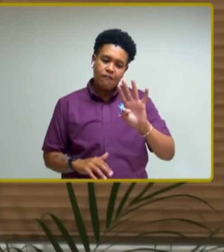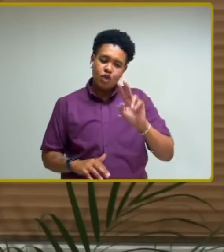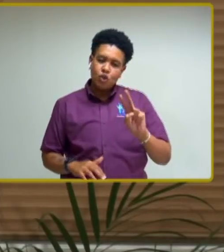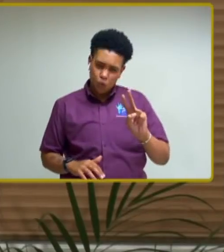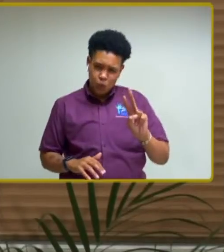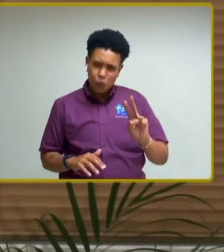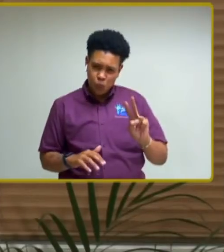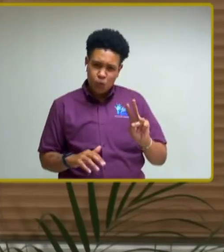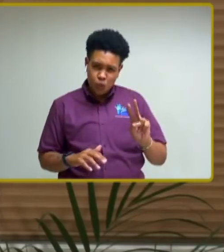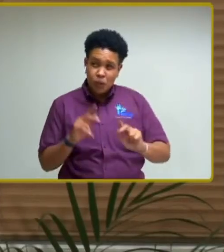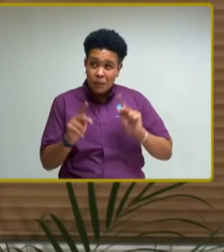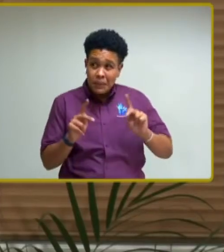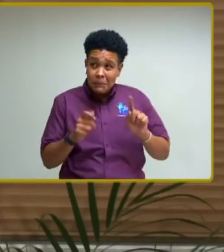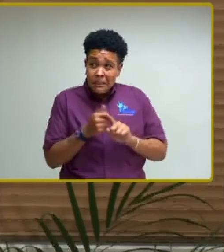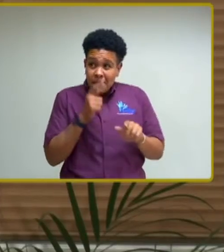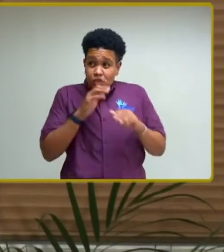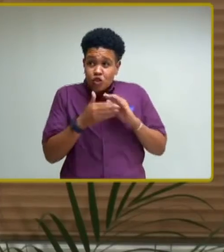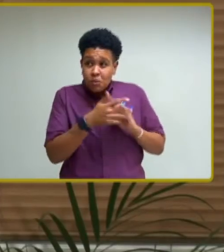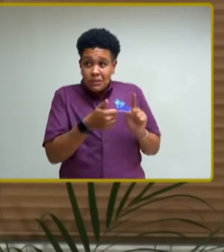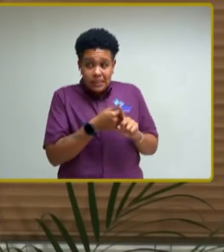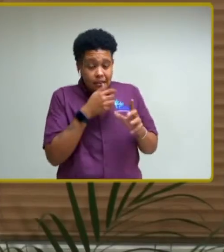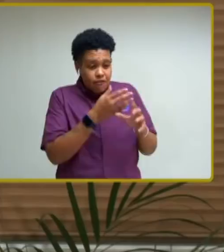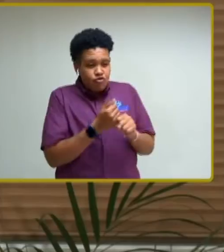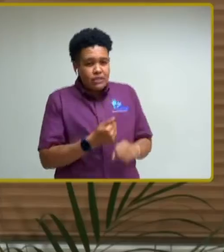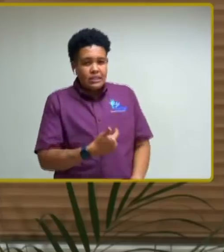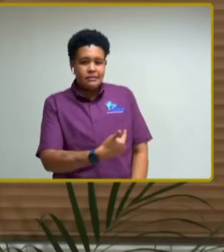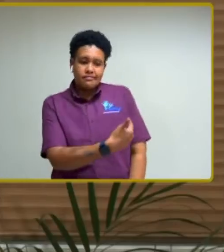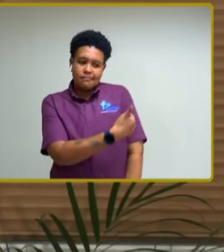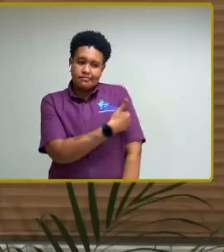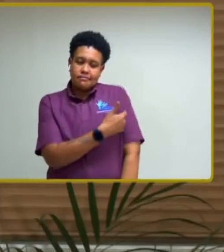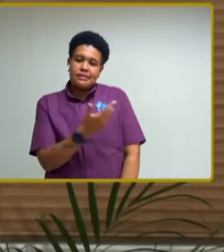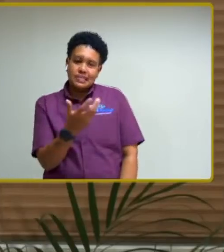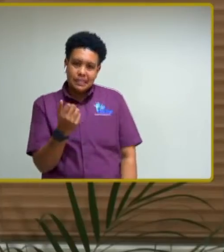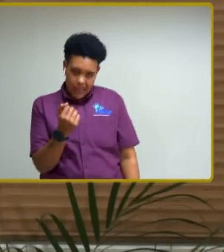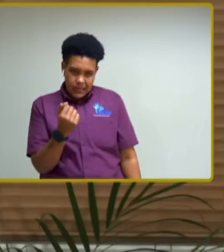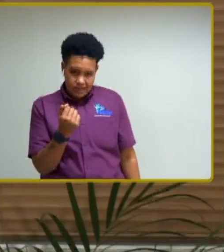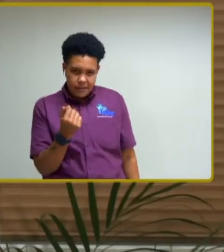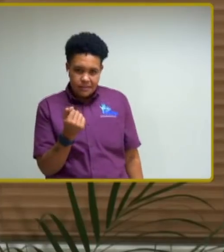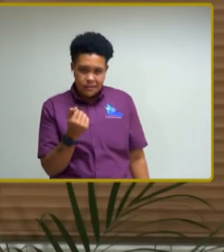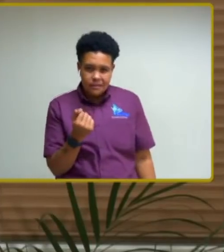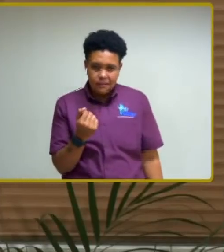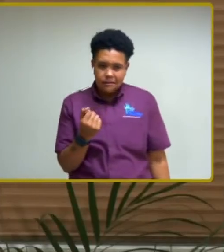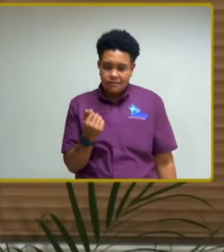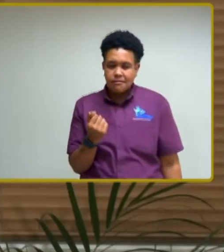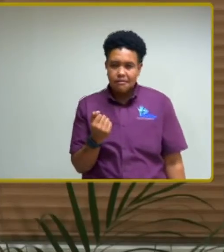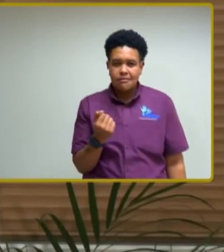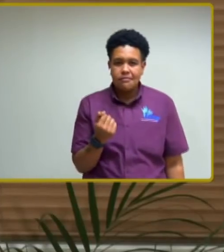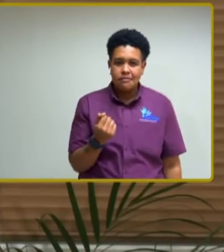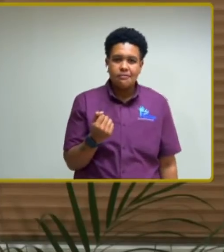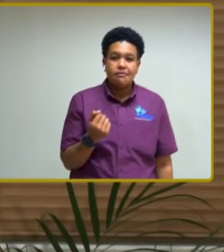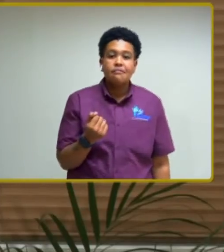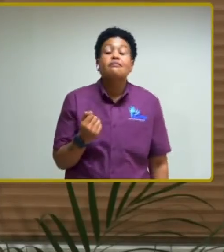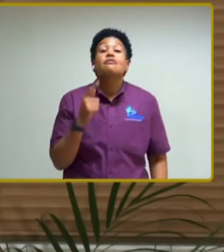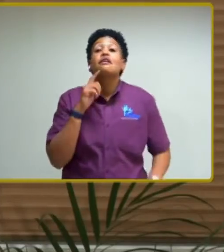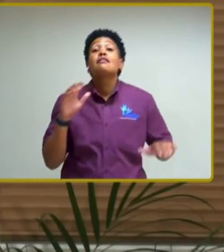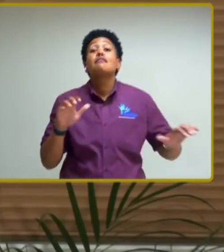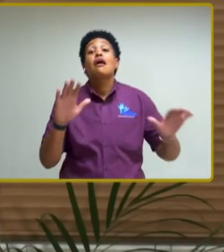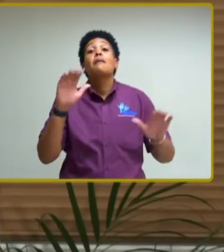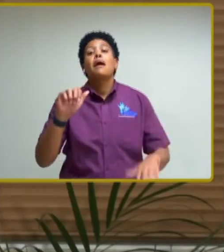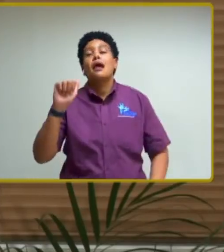33,642 persons in Jamaica have received the first dose of the COVID-19 vaccine manufactured